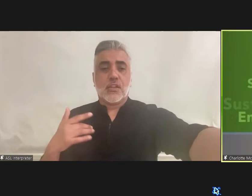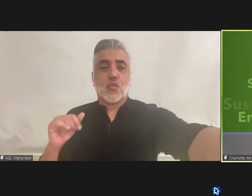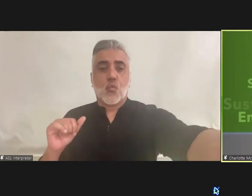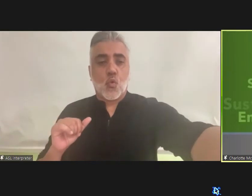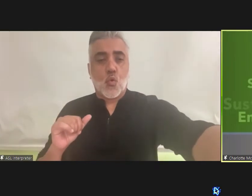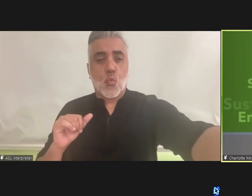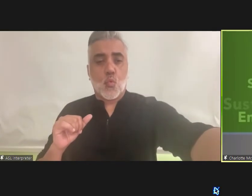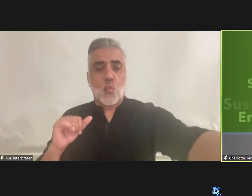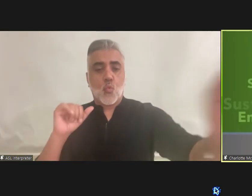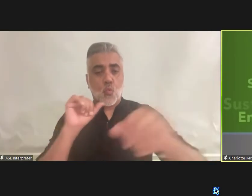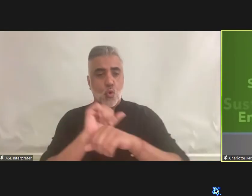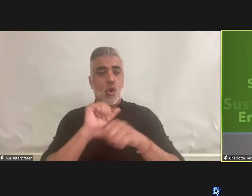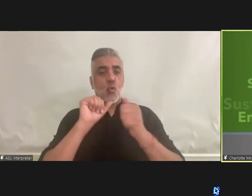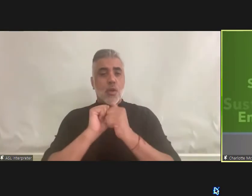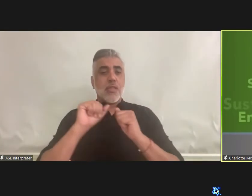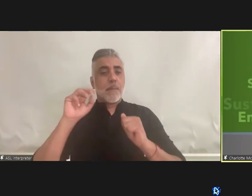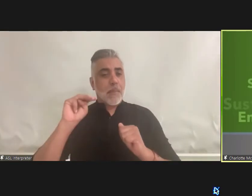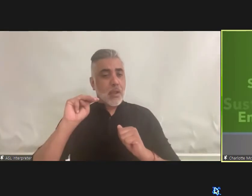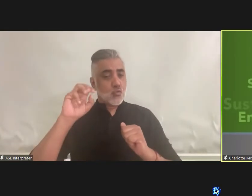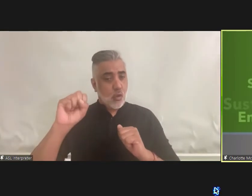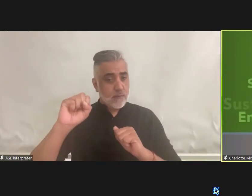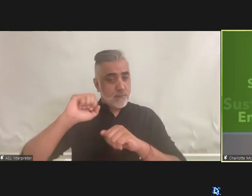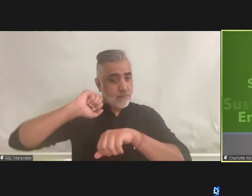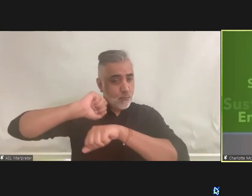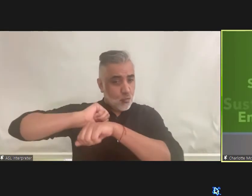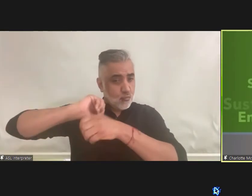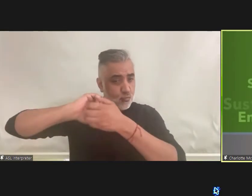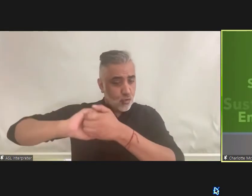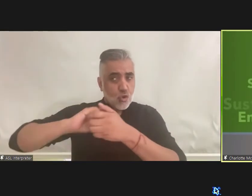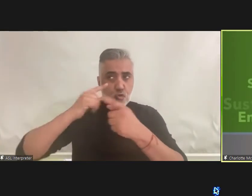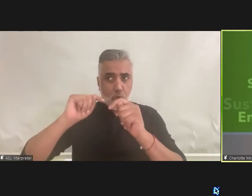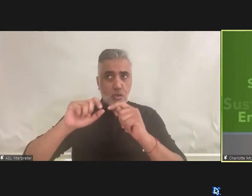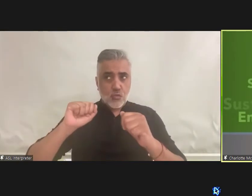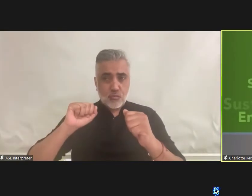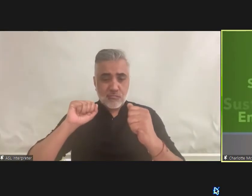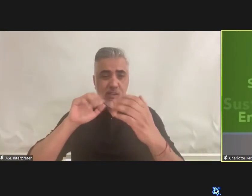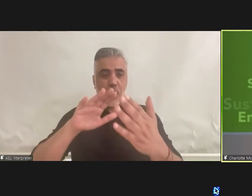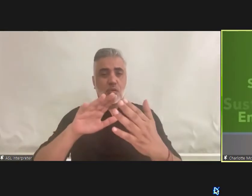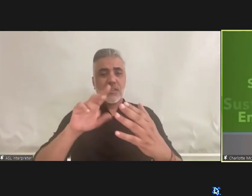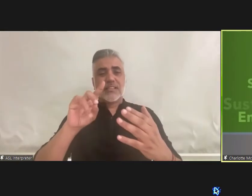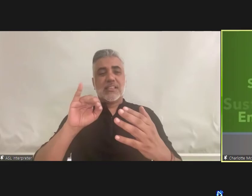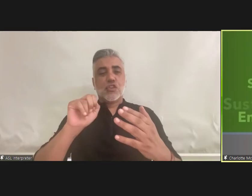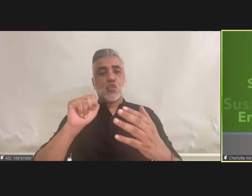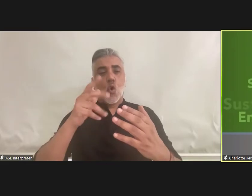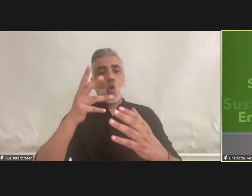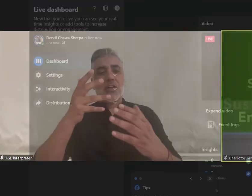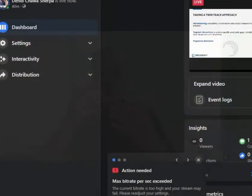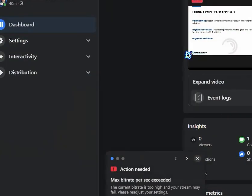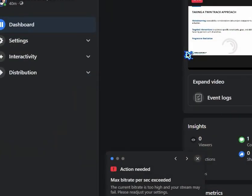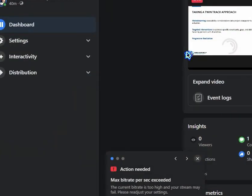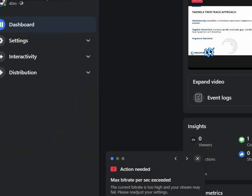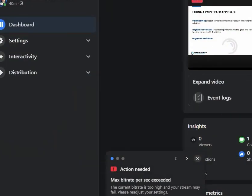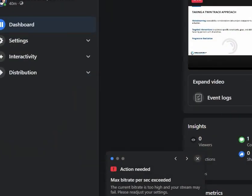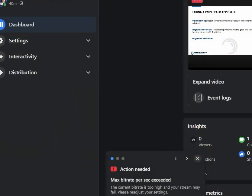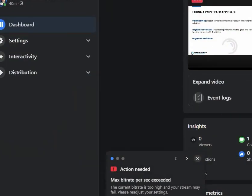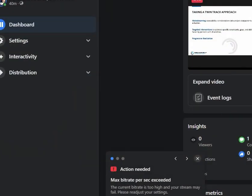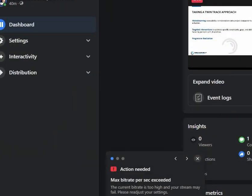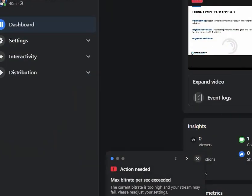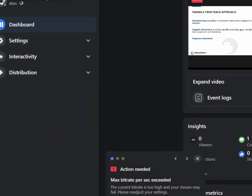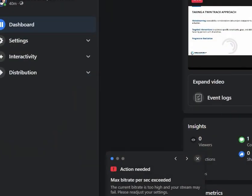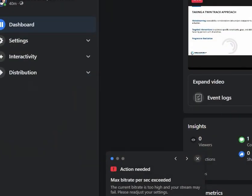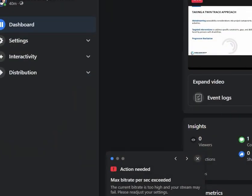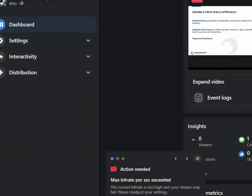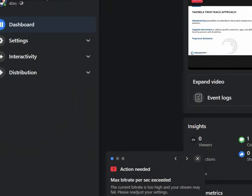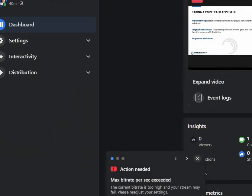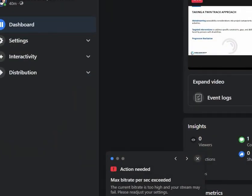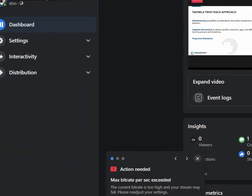with Microsoft to begin to tackle this digital divide that you mentioned. So I really want to thank